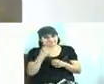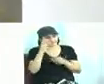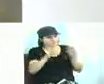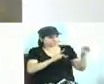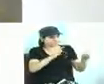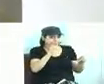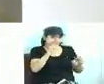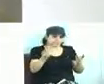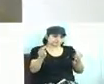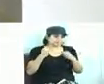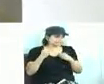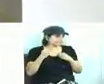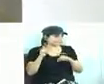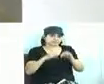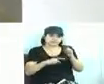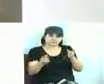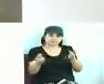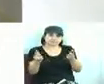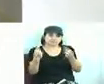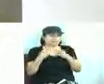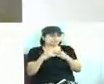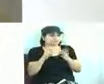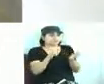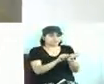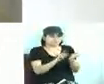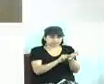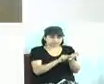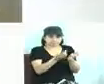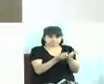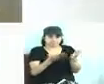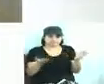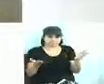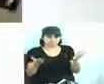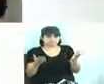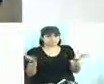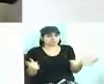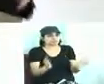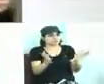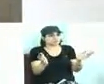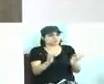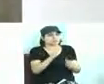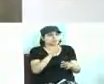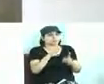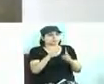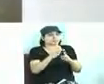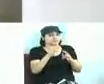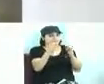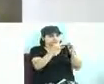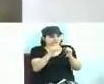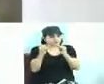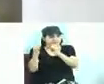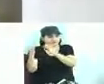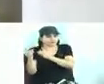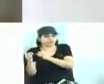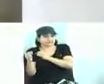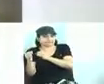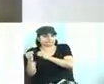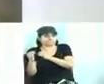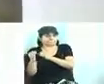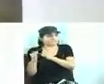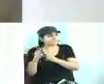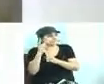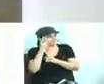didn't, for those who weren't able to make it, we are going to be publishing the material. And also, I encourage you to talk to these individuals who did come and find out what was